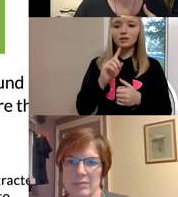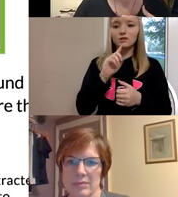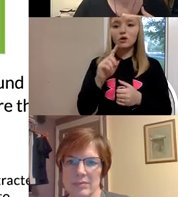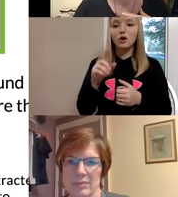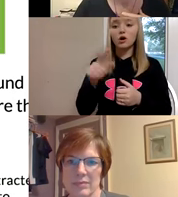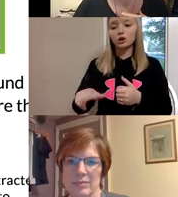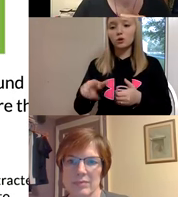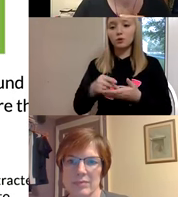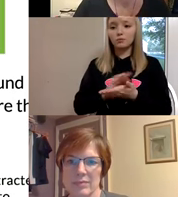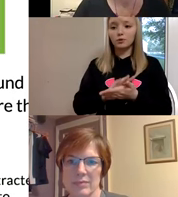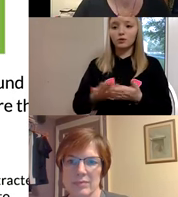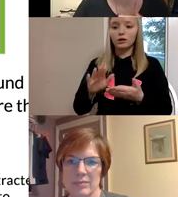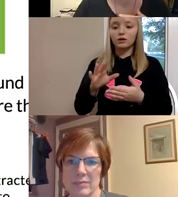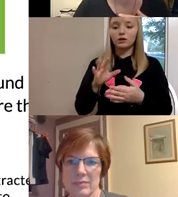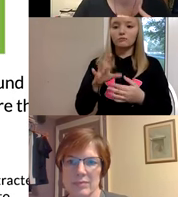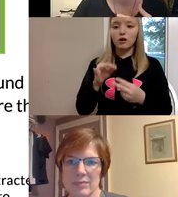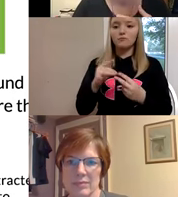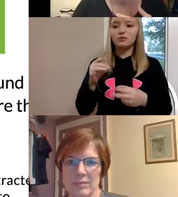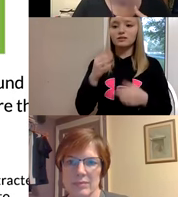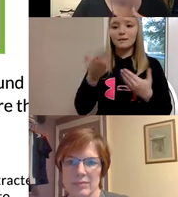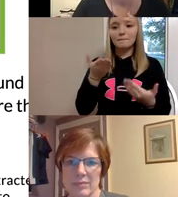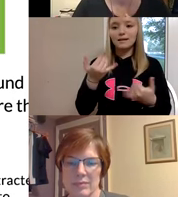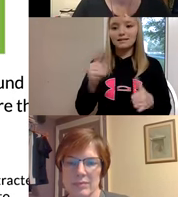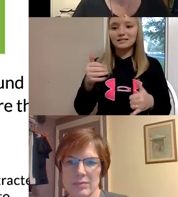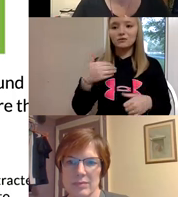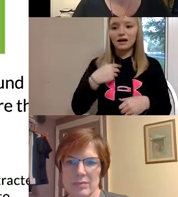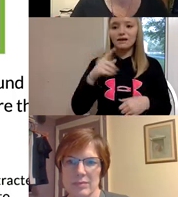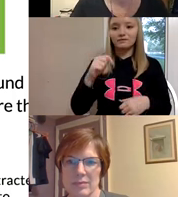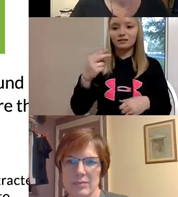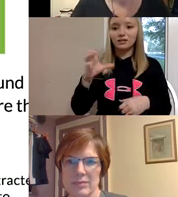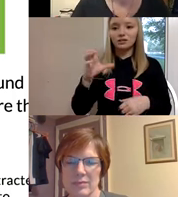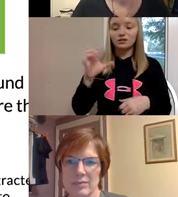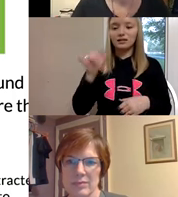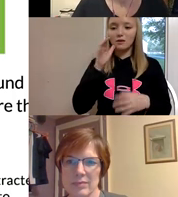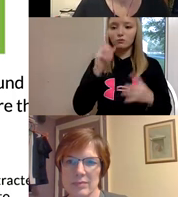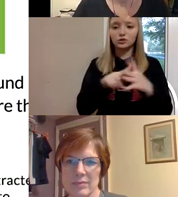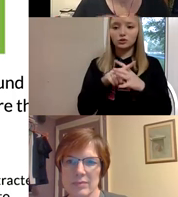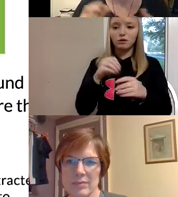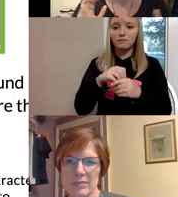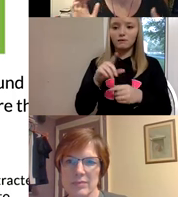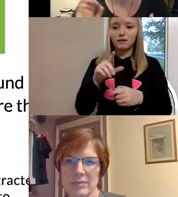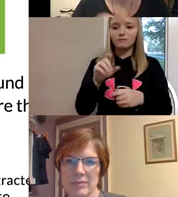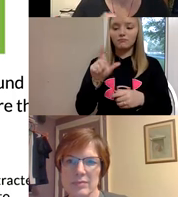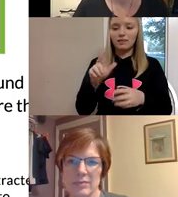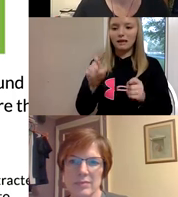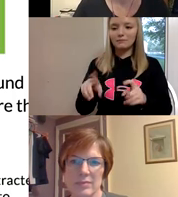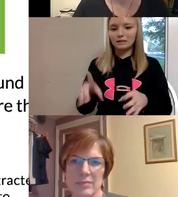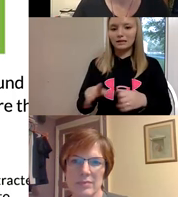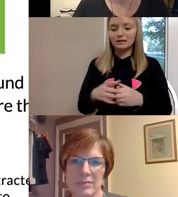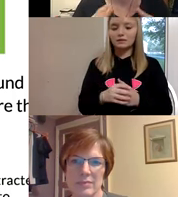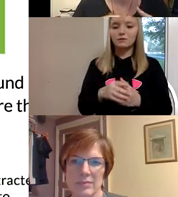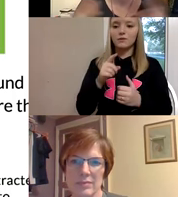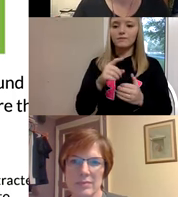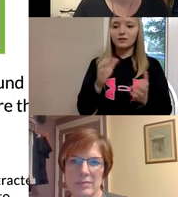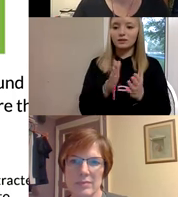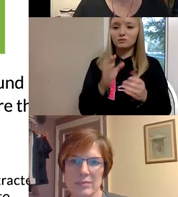may still have trace amounts of THC that will show up in lab tests. So this small percentage of THC is